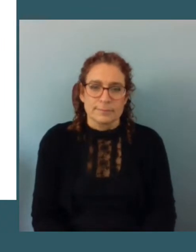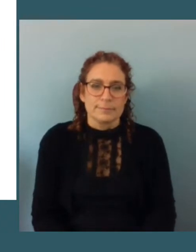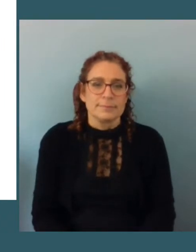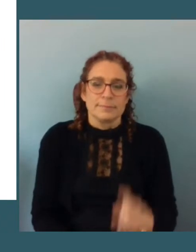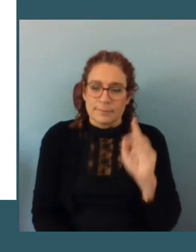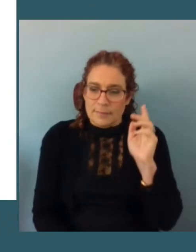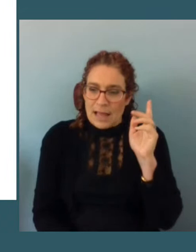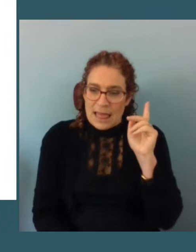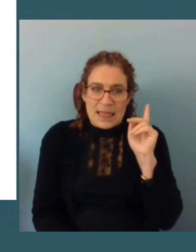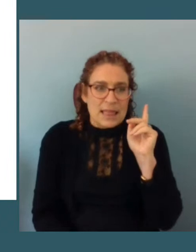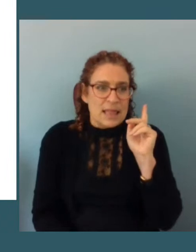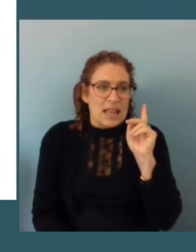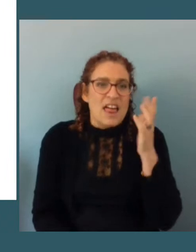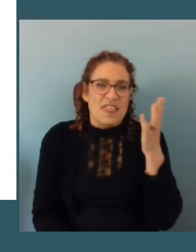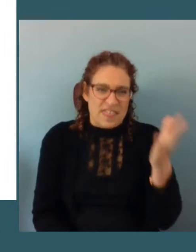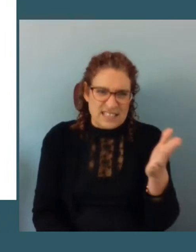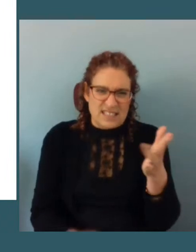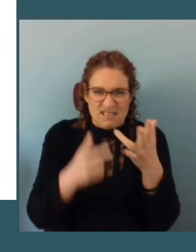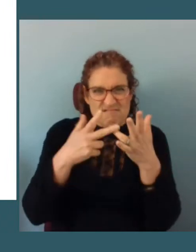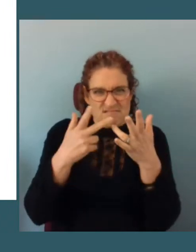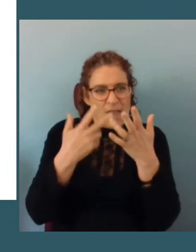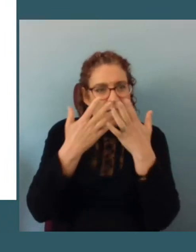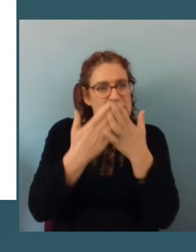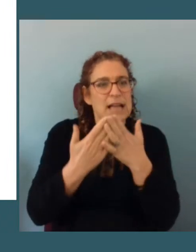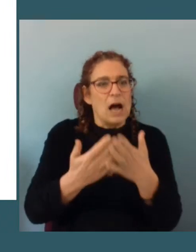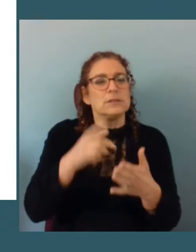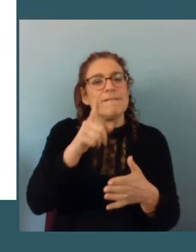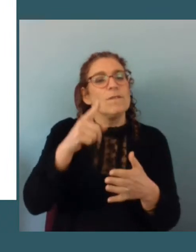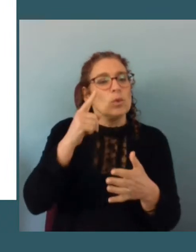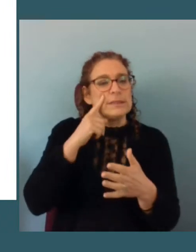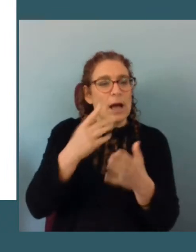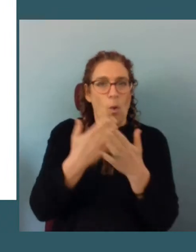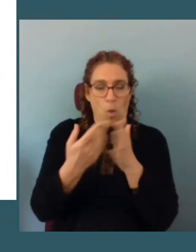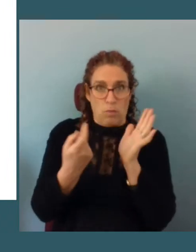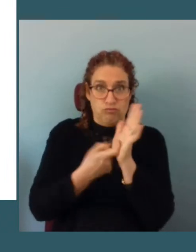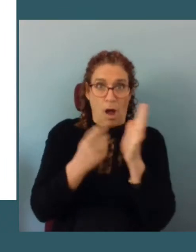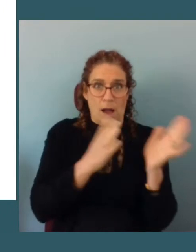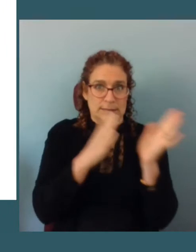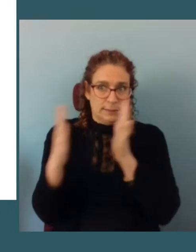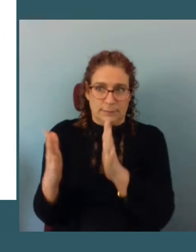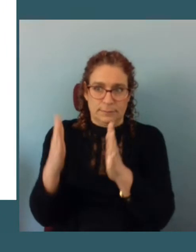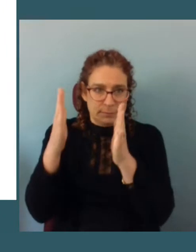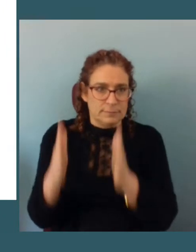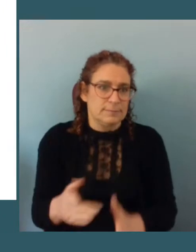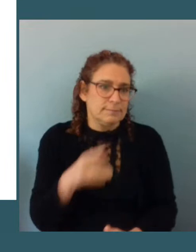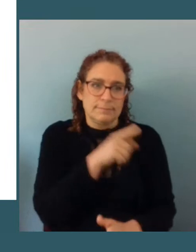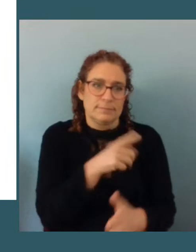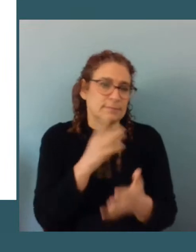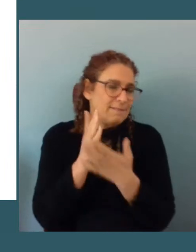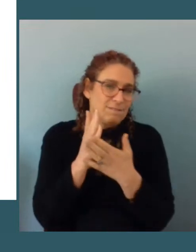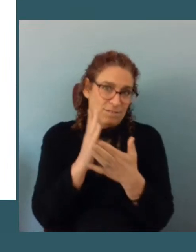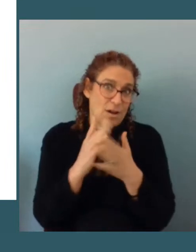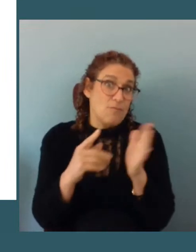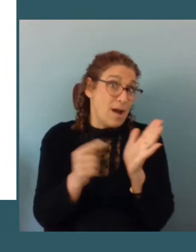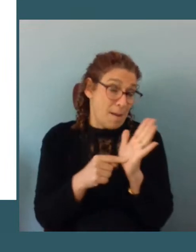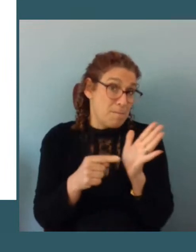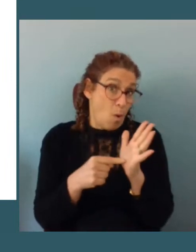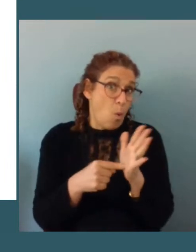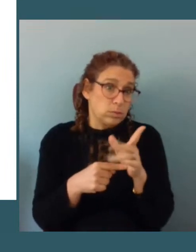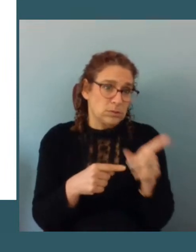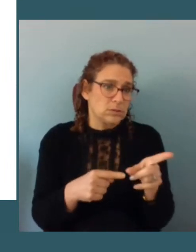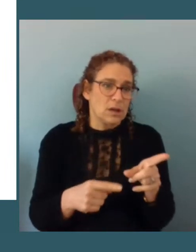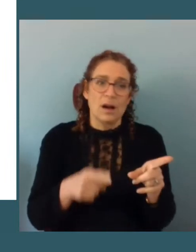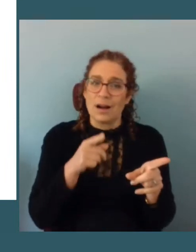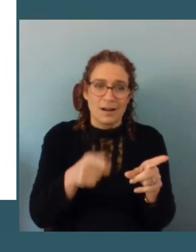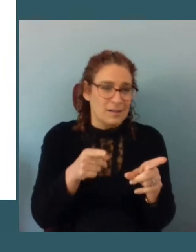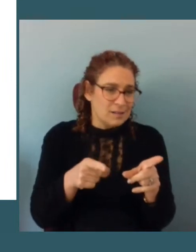al. Study. I'm just going to refer to the right-hand side here, and it's a really good starting point, to be honest. There's still not many foods